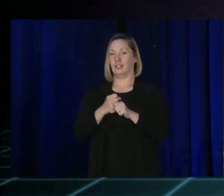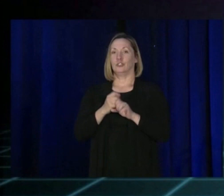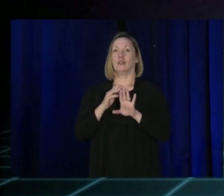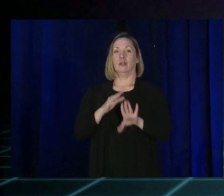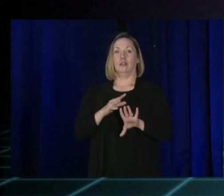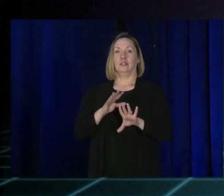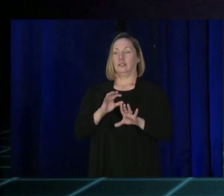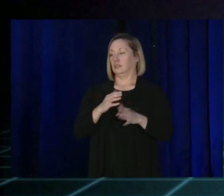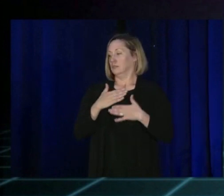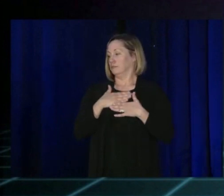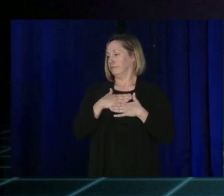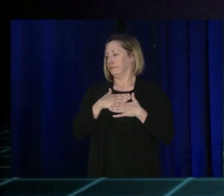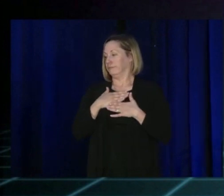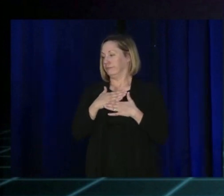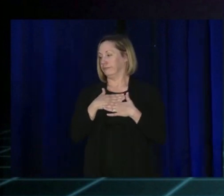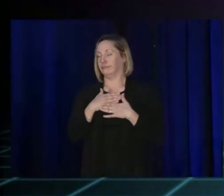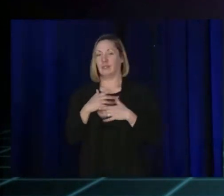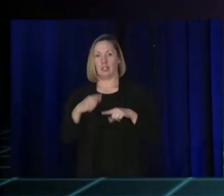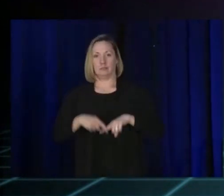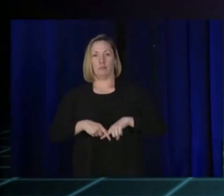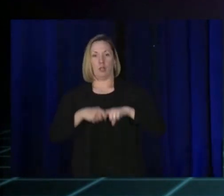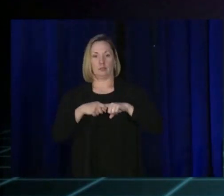I'll take a break real quick.